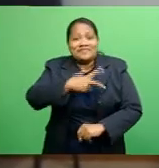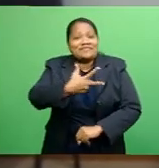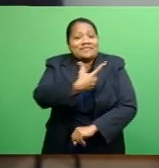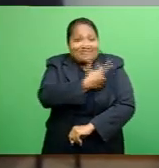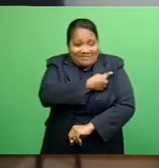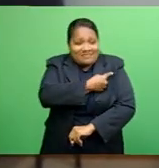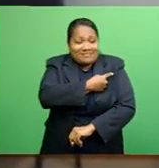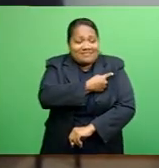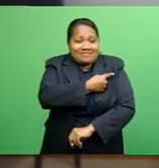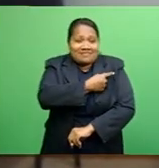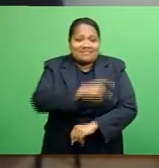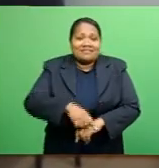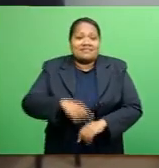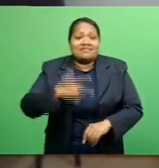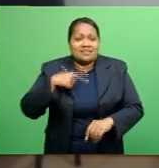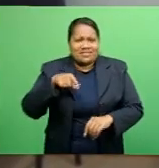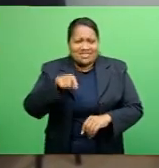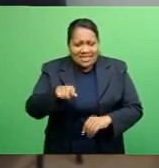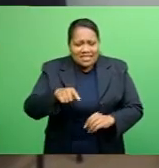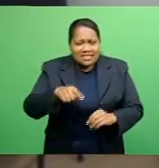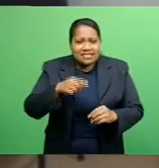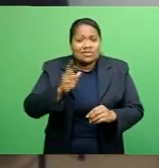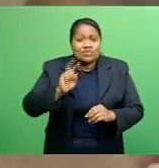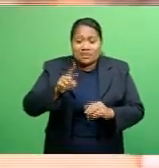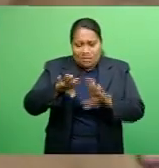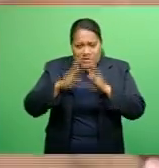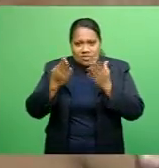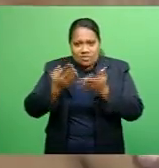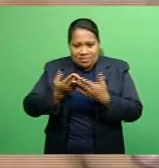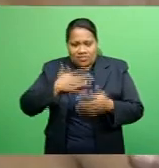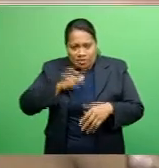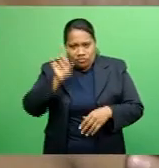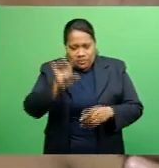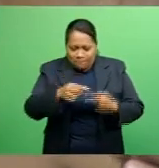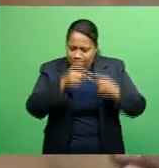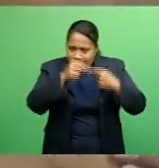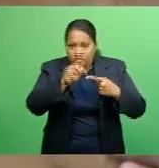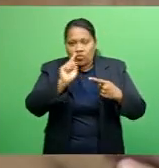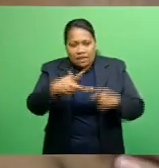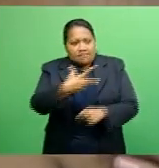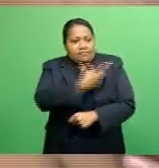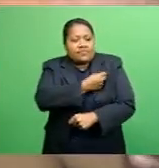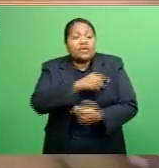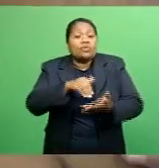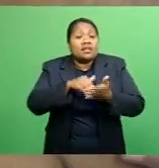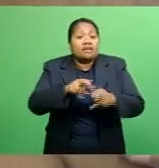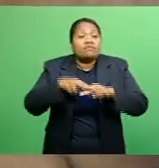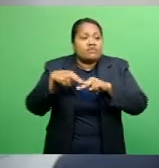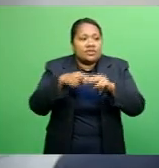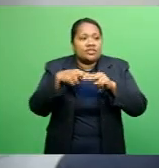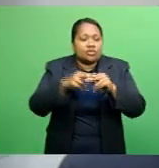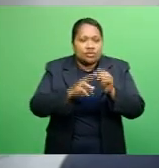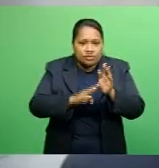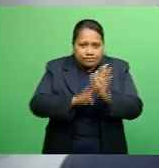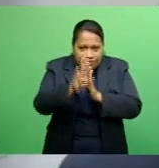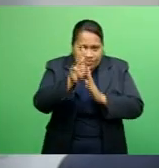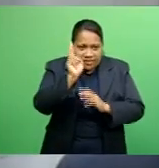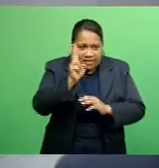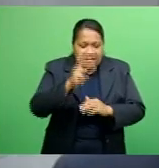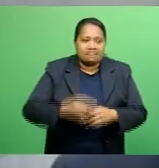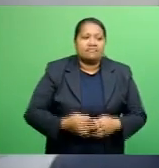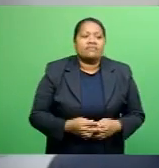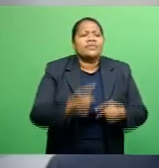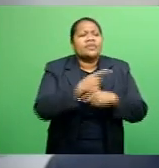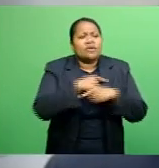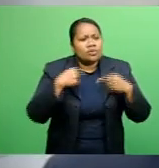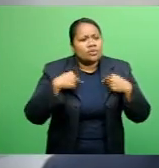is one of the main requirements in the world today. Ngavoka says this will help Fiji get back on track. We need it,